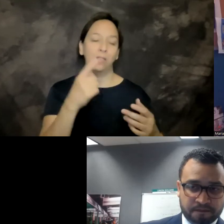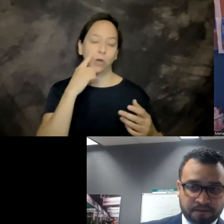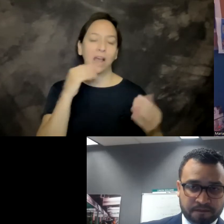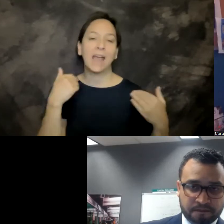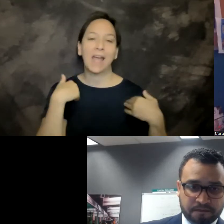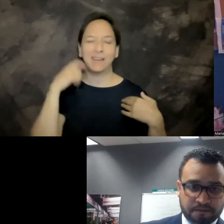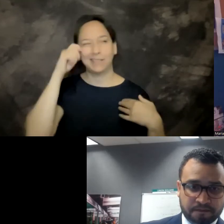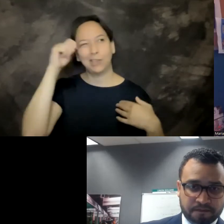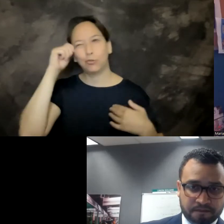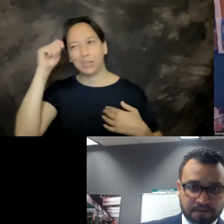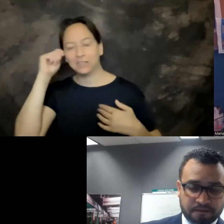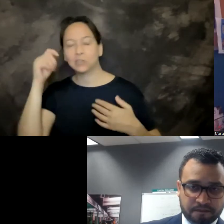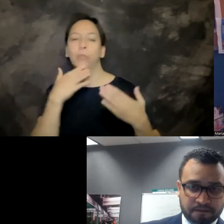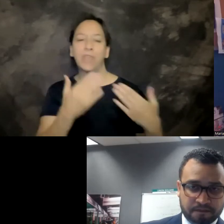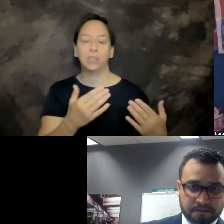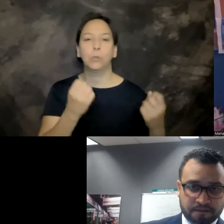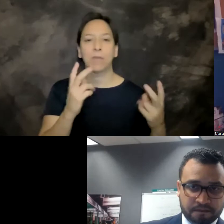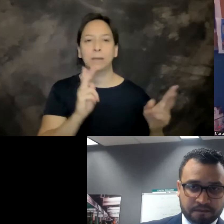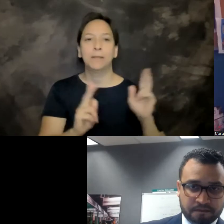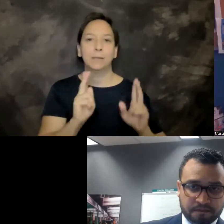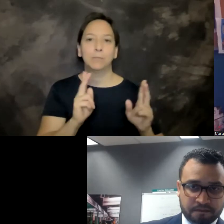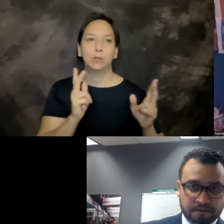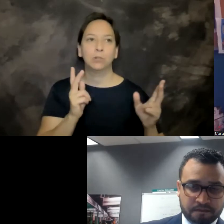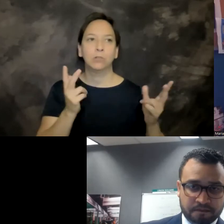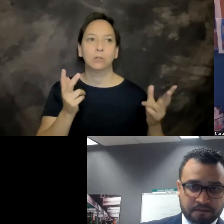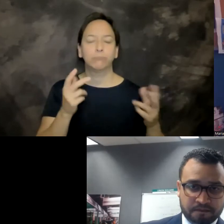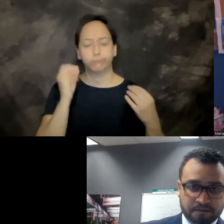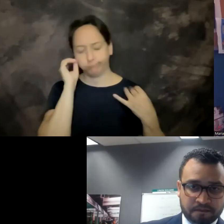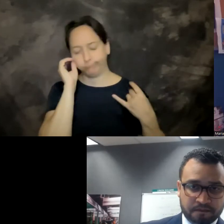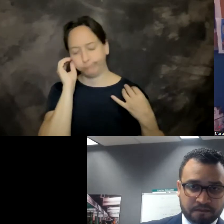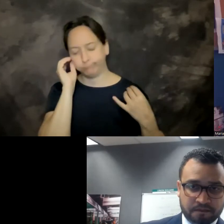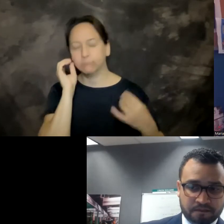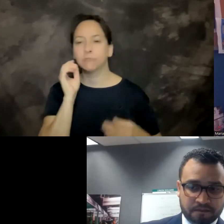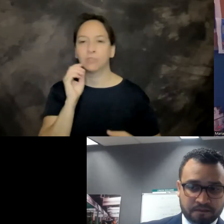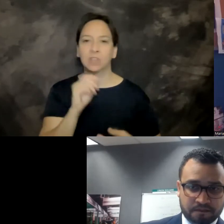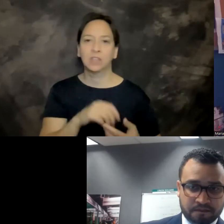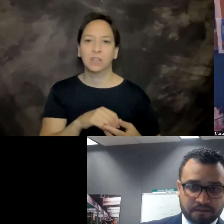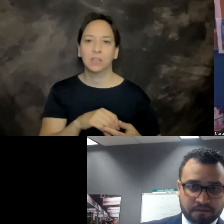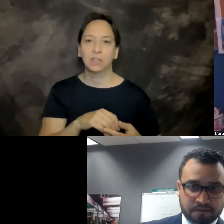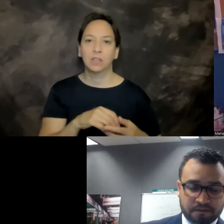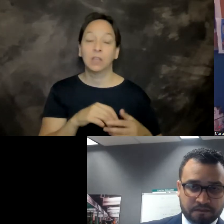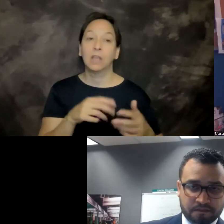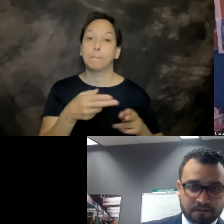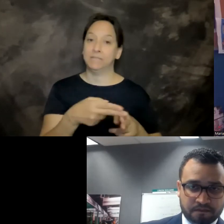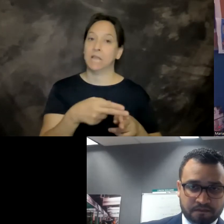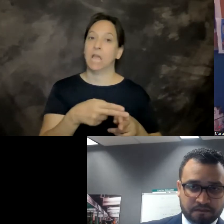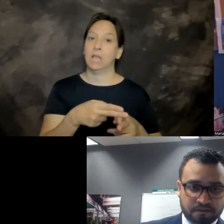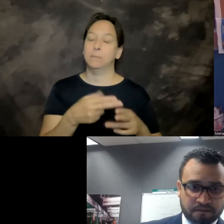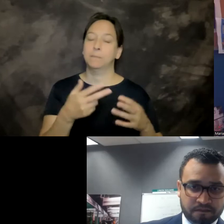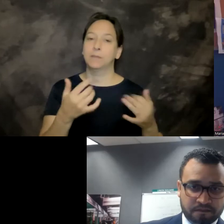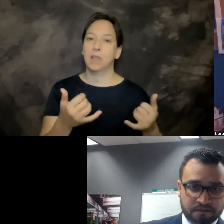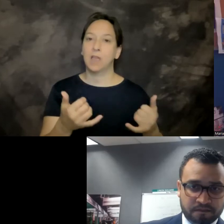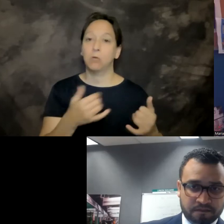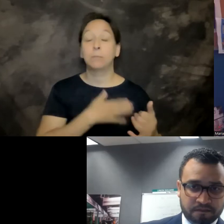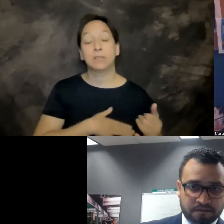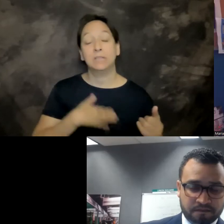sort of verbalizing what a lot of us are probably sitting with. In the meantime, please know that